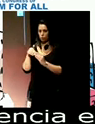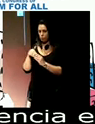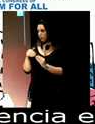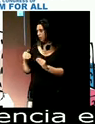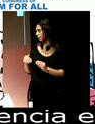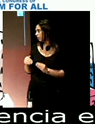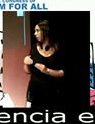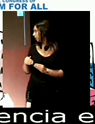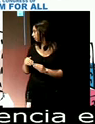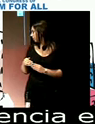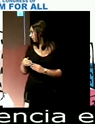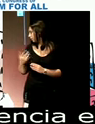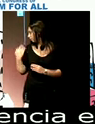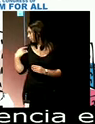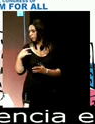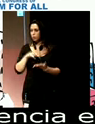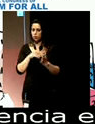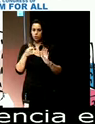user.